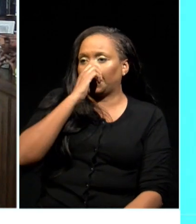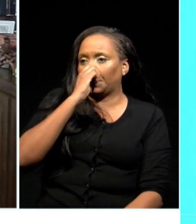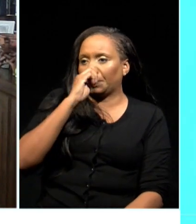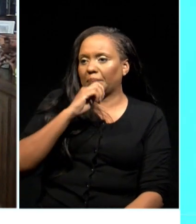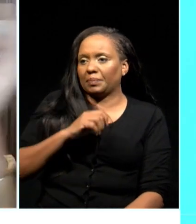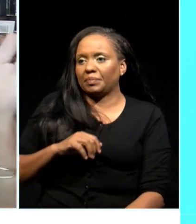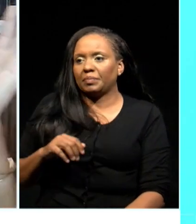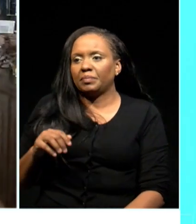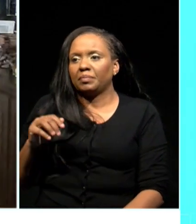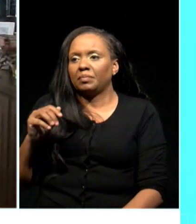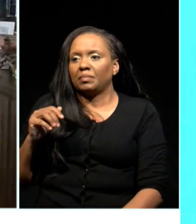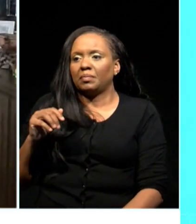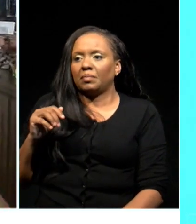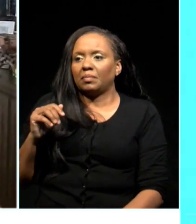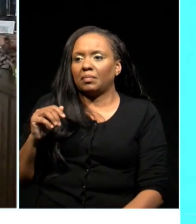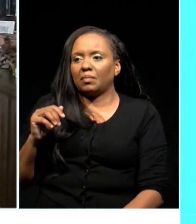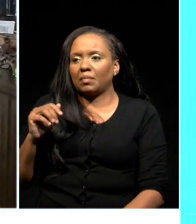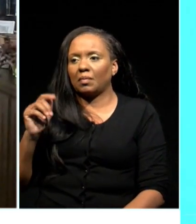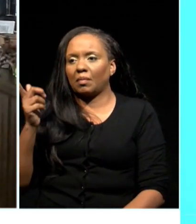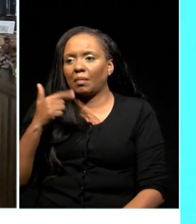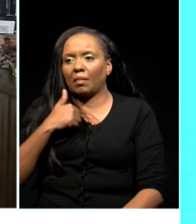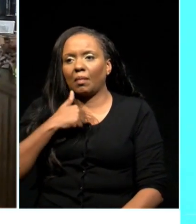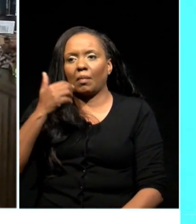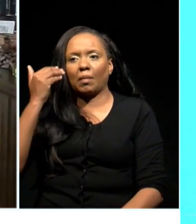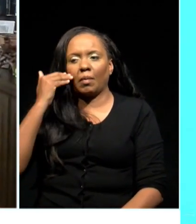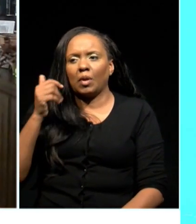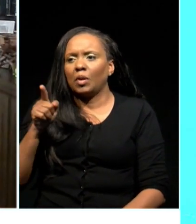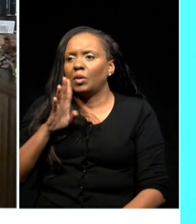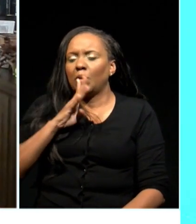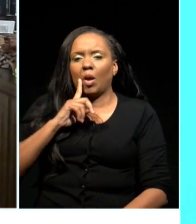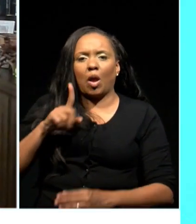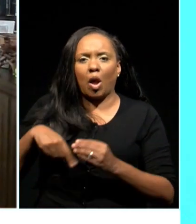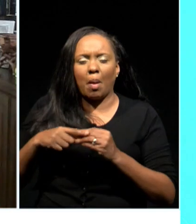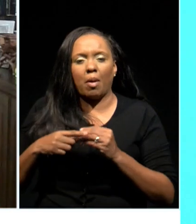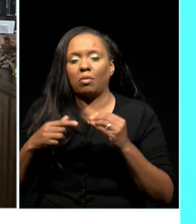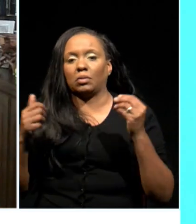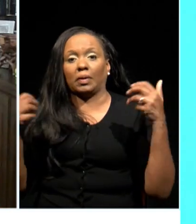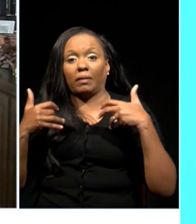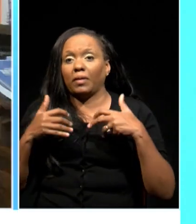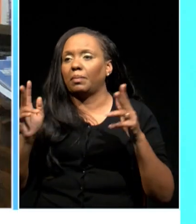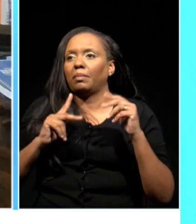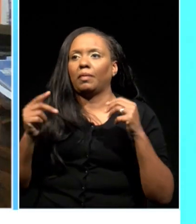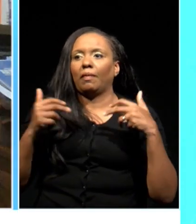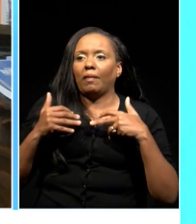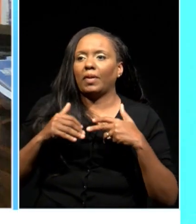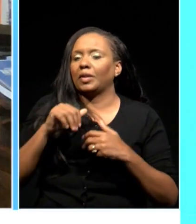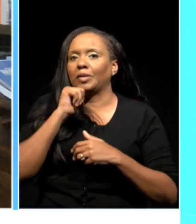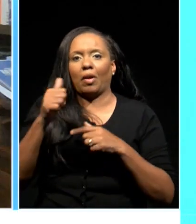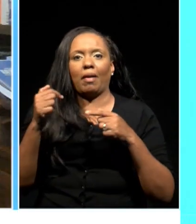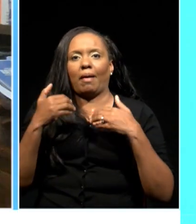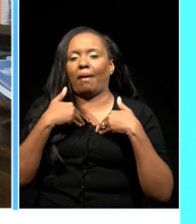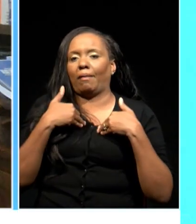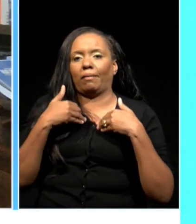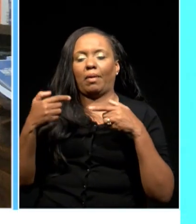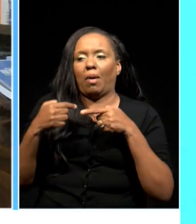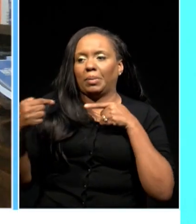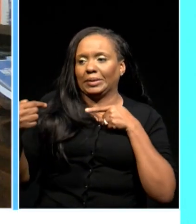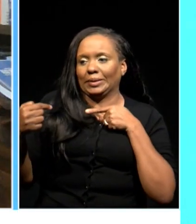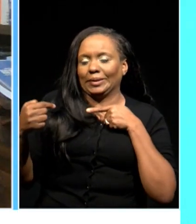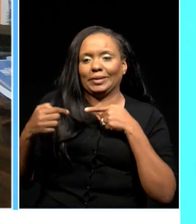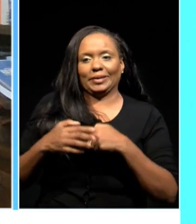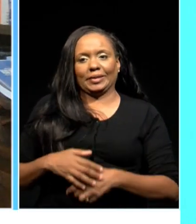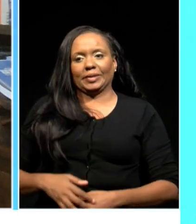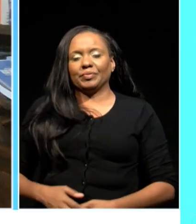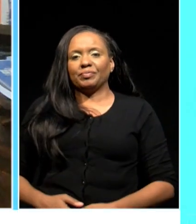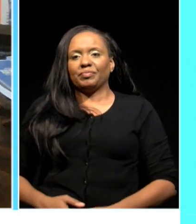fear, I know there's a lot of issues to discuss, but since you couch it in the context of fear, of a lack of opposition, and we are at the